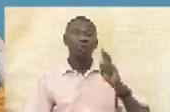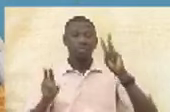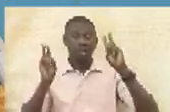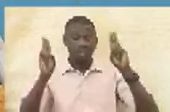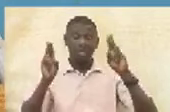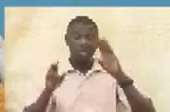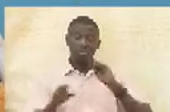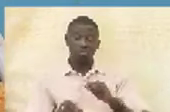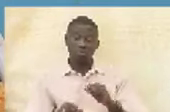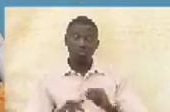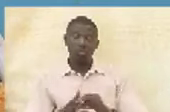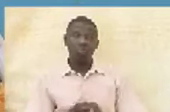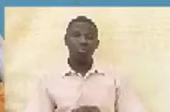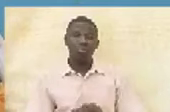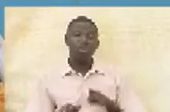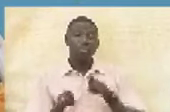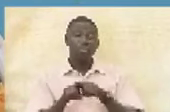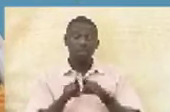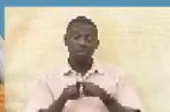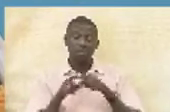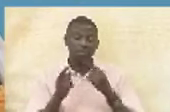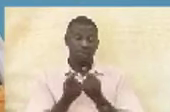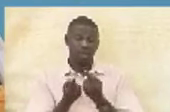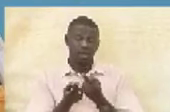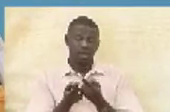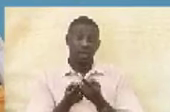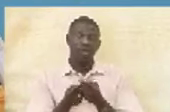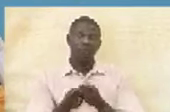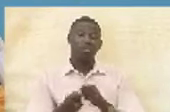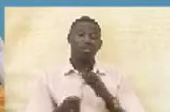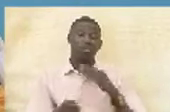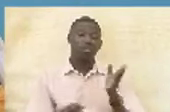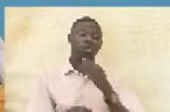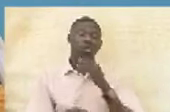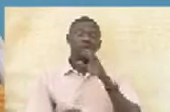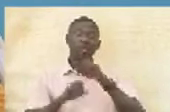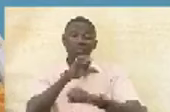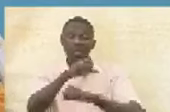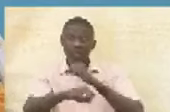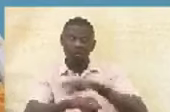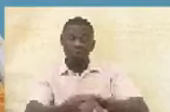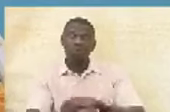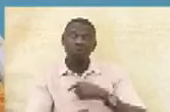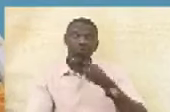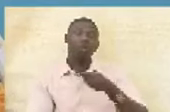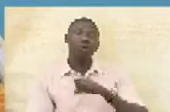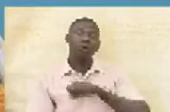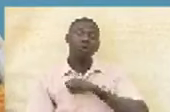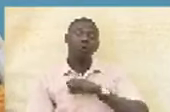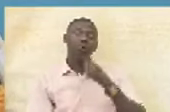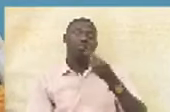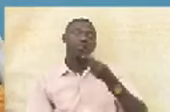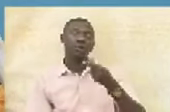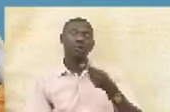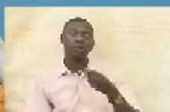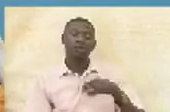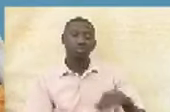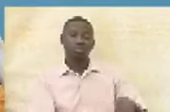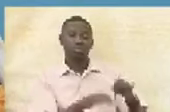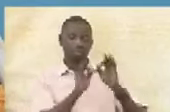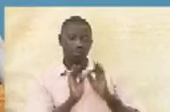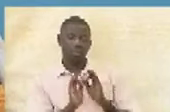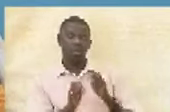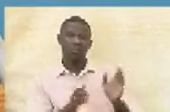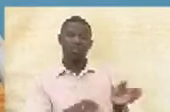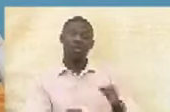Jammeh did to go and catch people from their villages, to